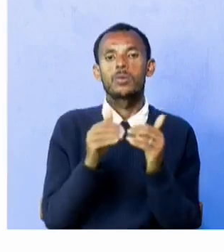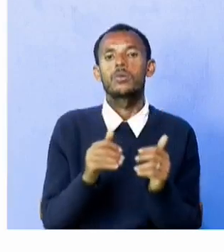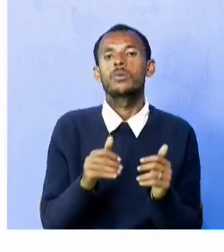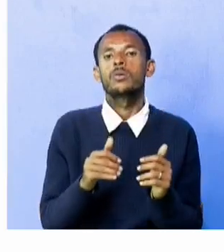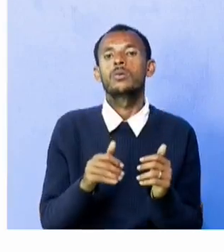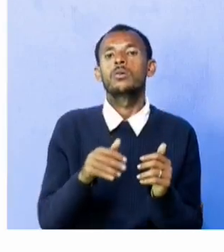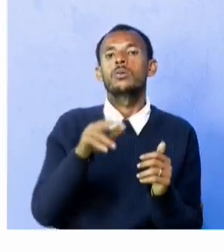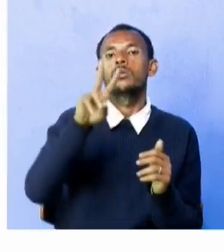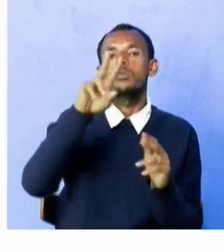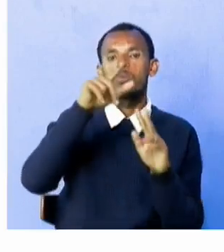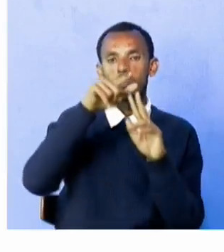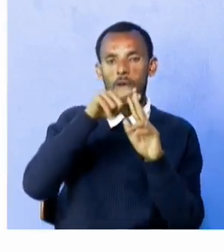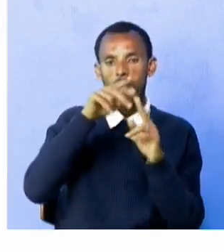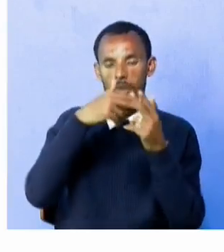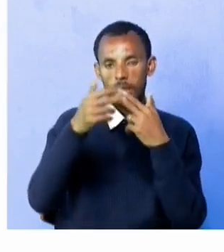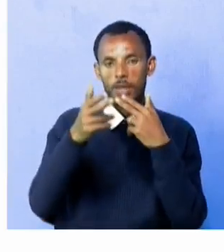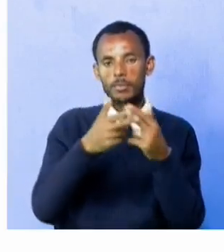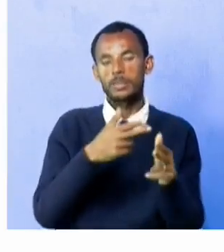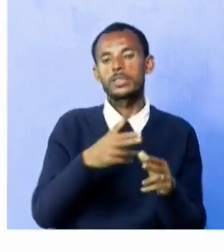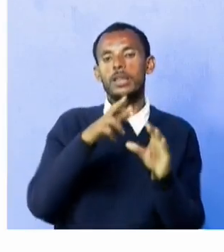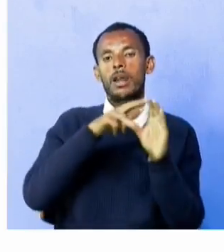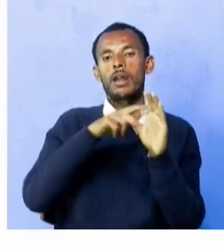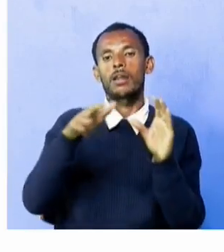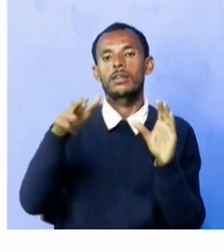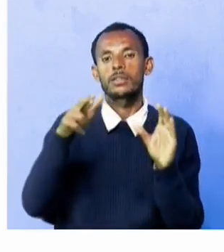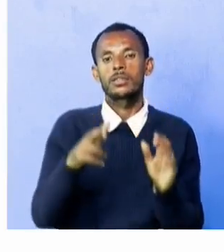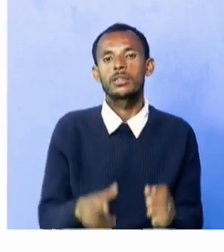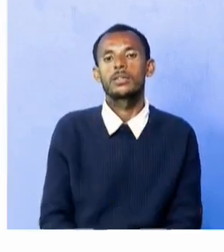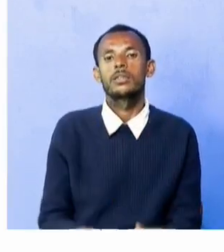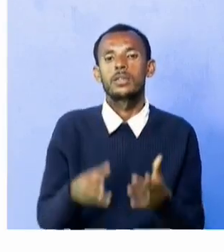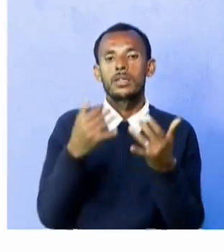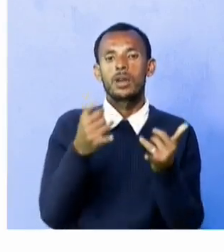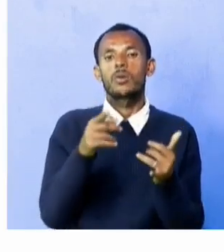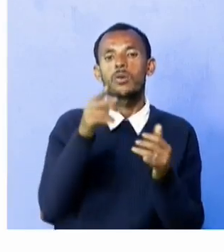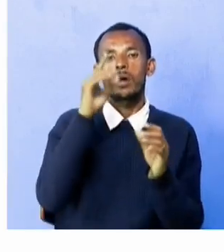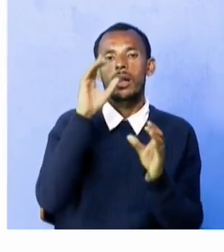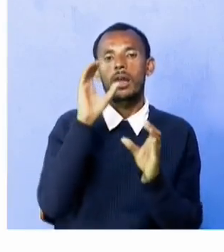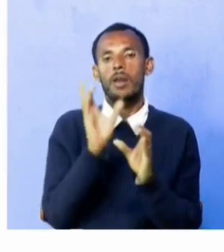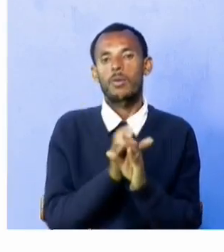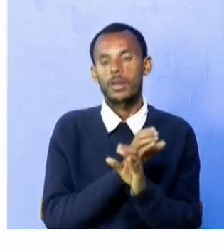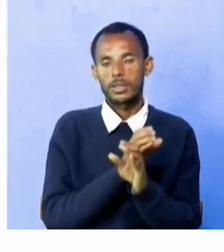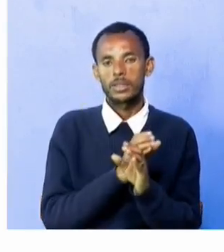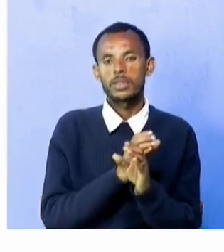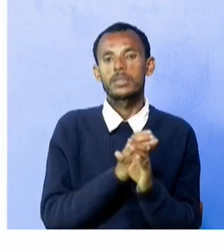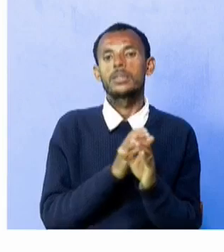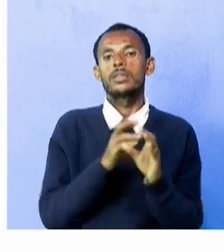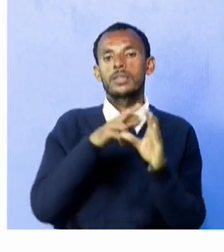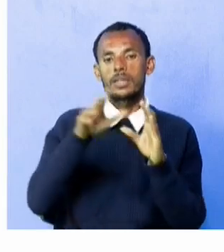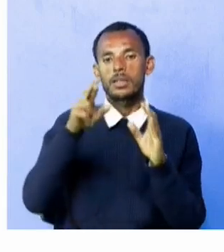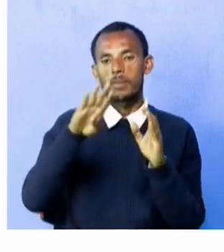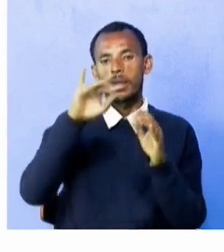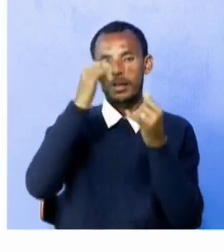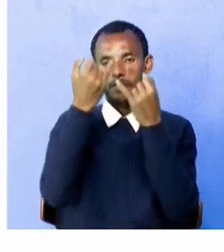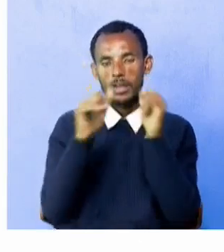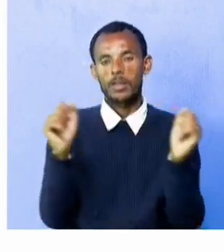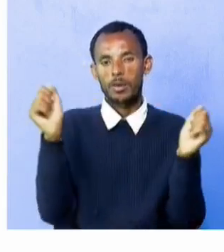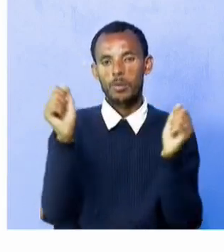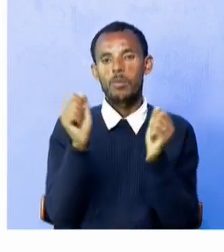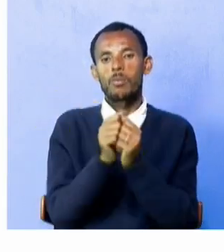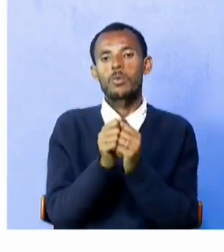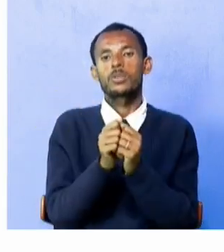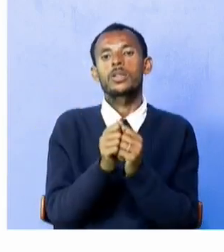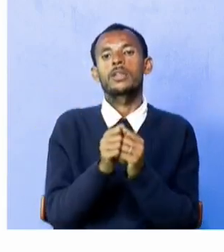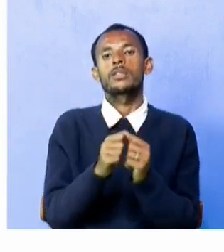to 2 pi times the radius. Now you can calculate the radius by dividing both sides by 2